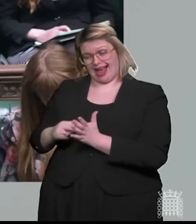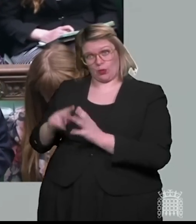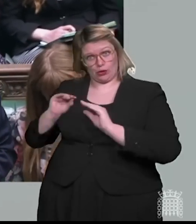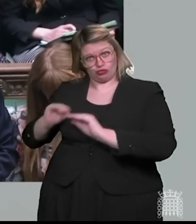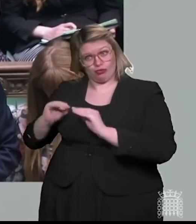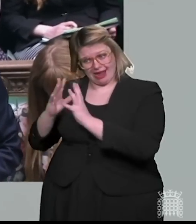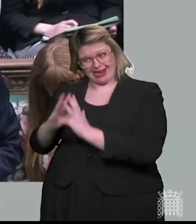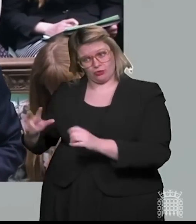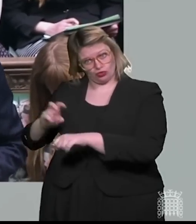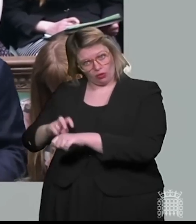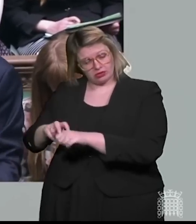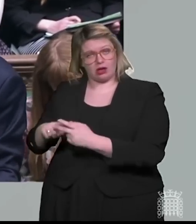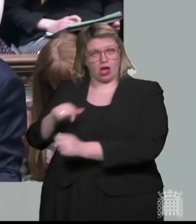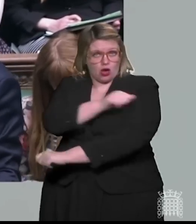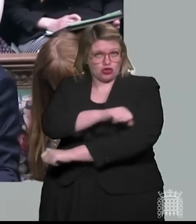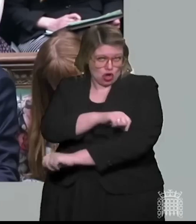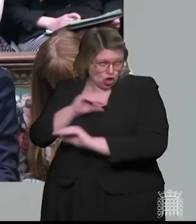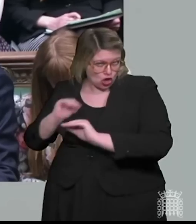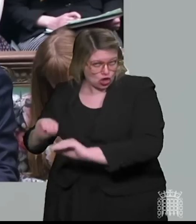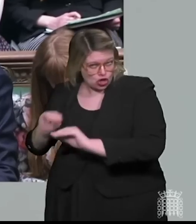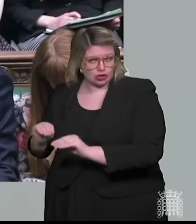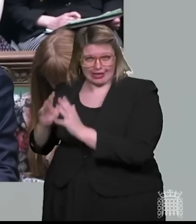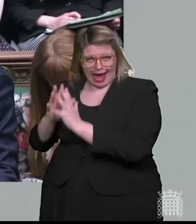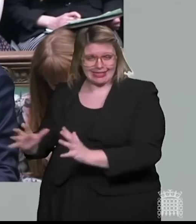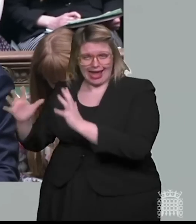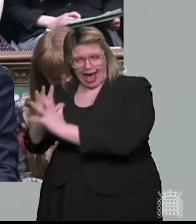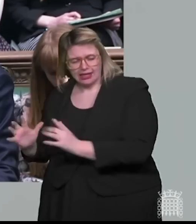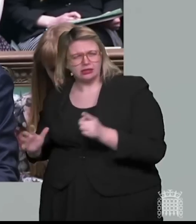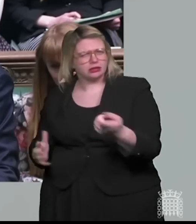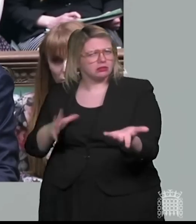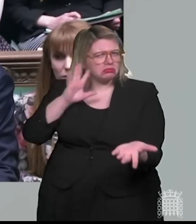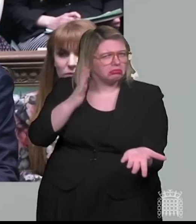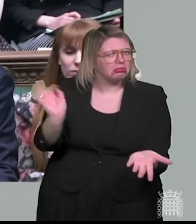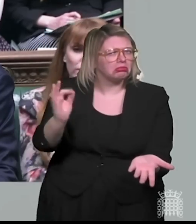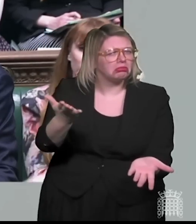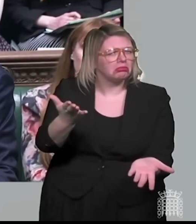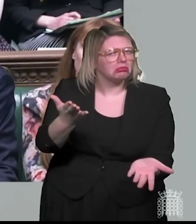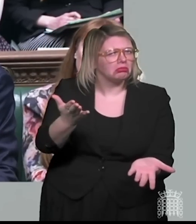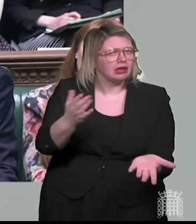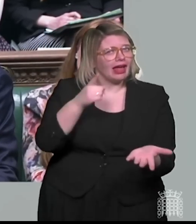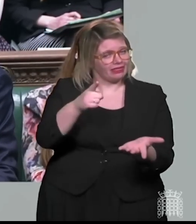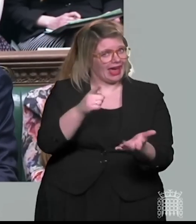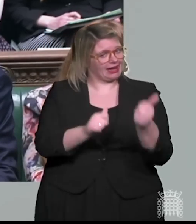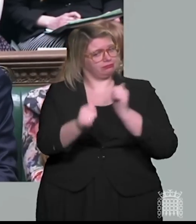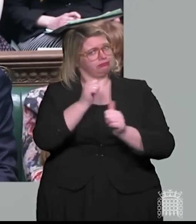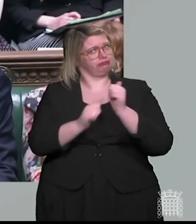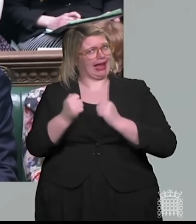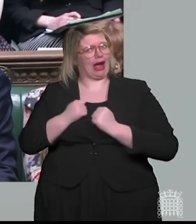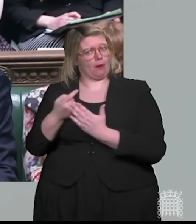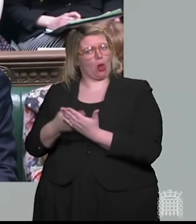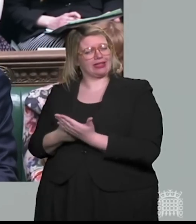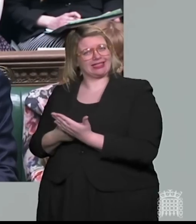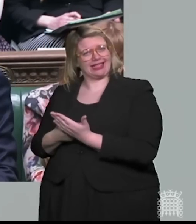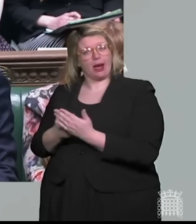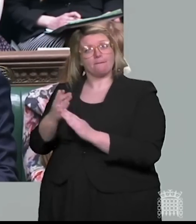doctors and nurses, to tackle the capacity crisis. A policy he publicly praised just 15 days before he